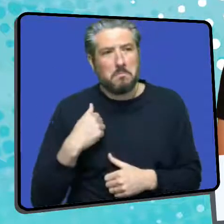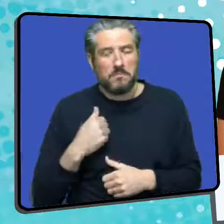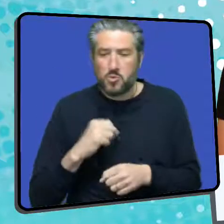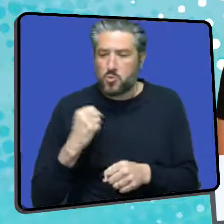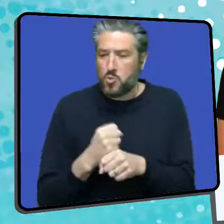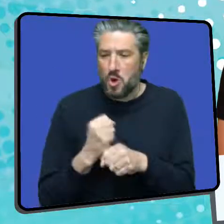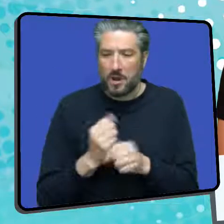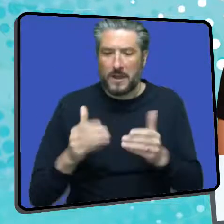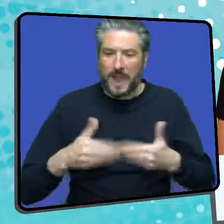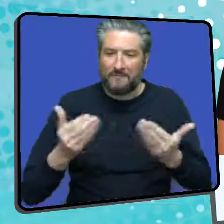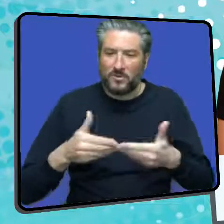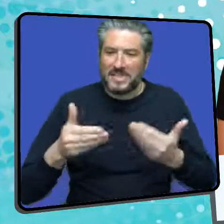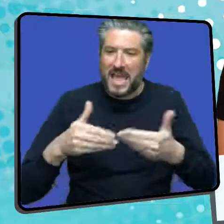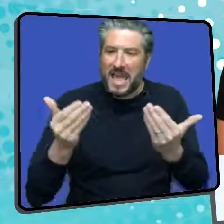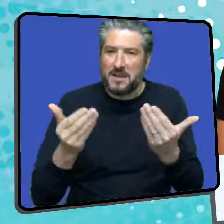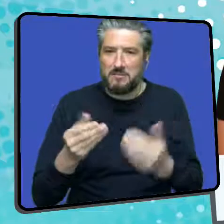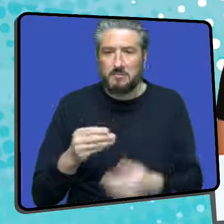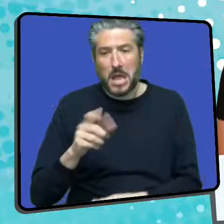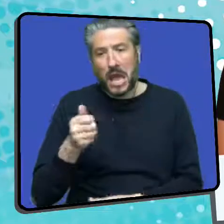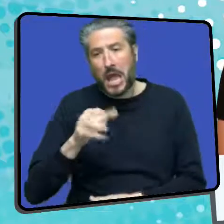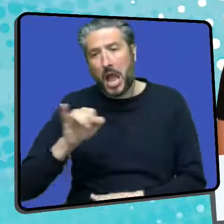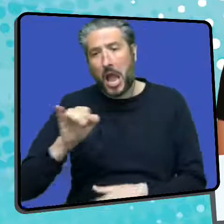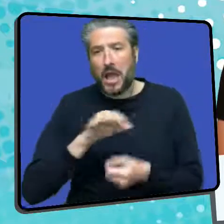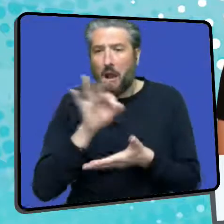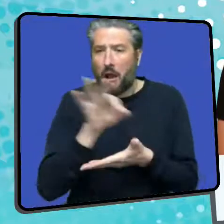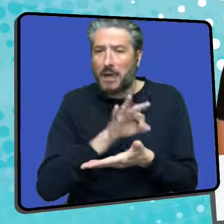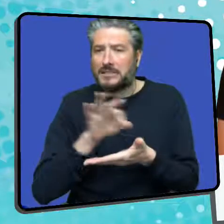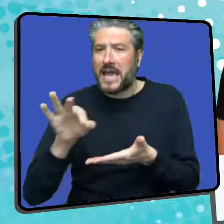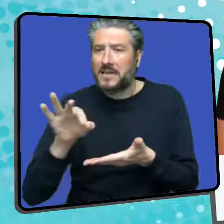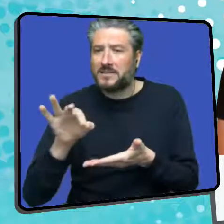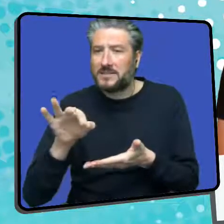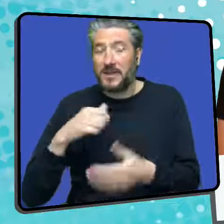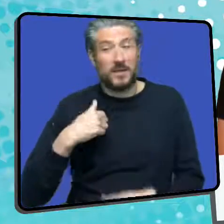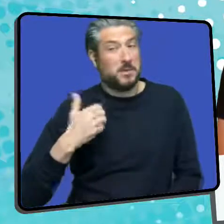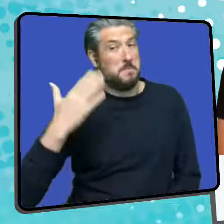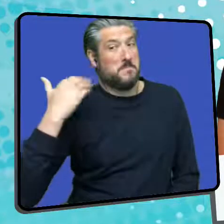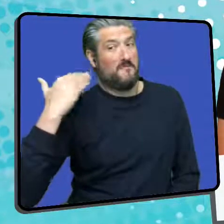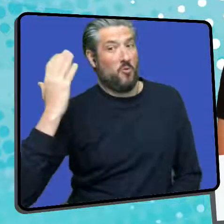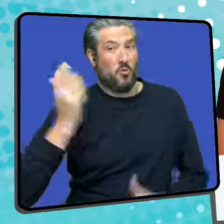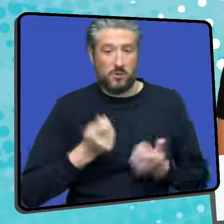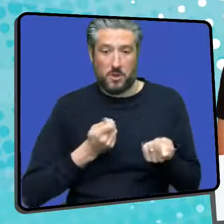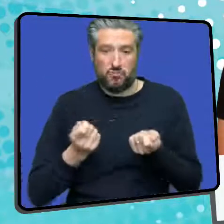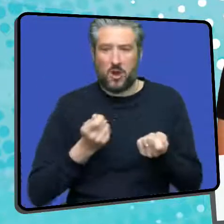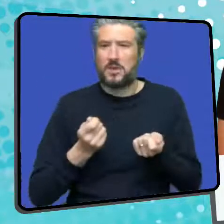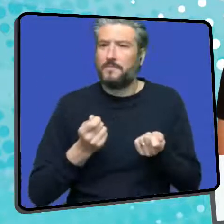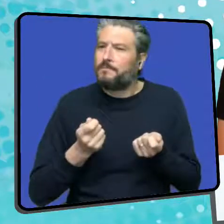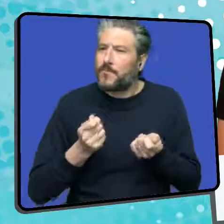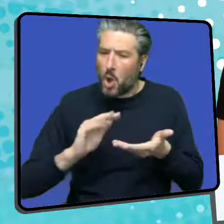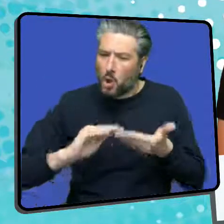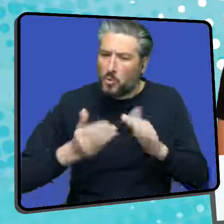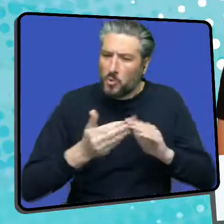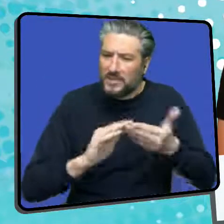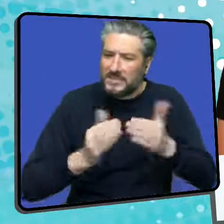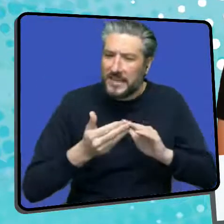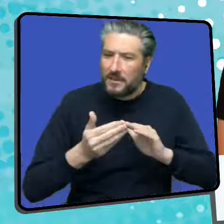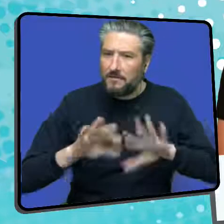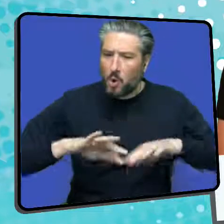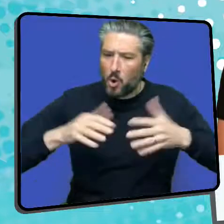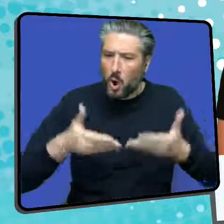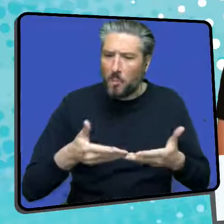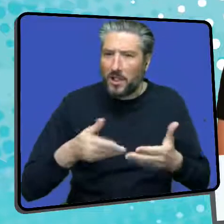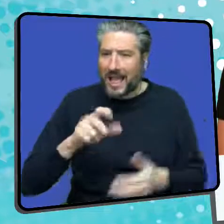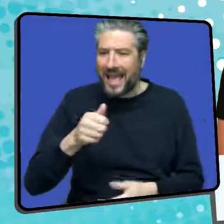AI architect. I used to run the global AI community. People might know me from that. I had to step back a little bit for